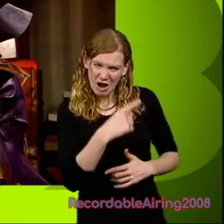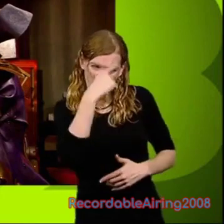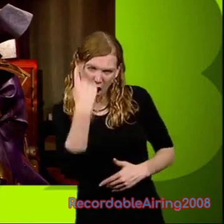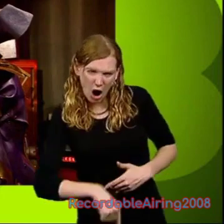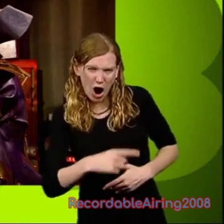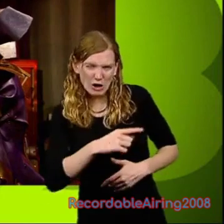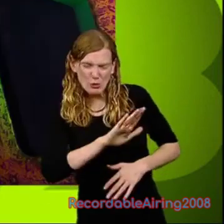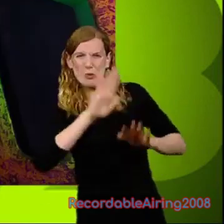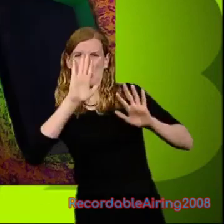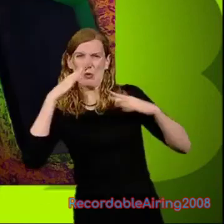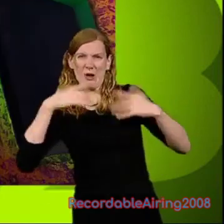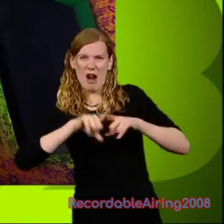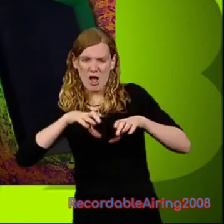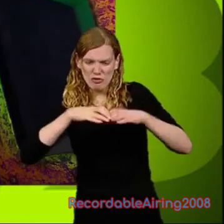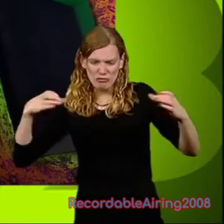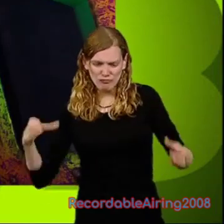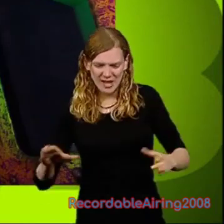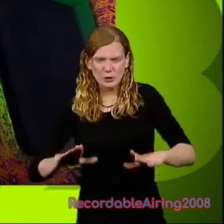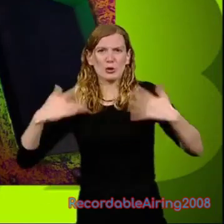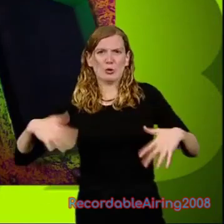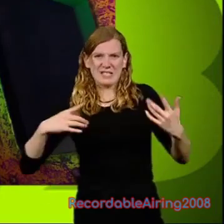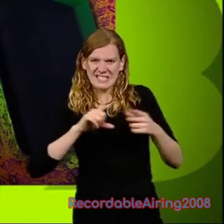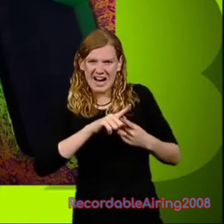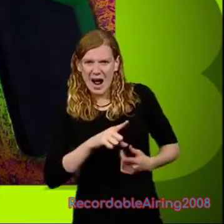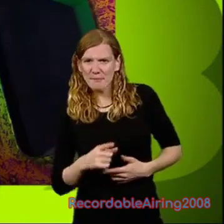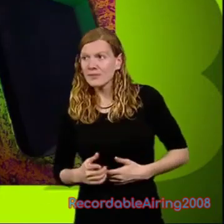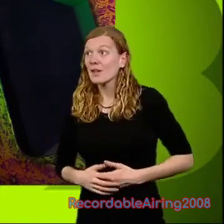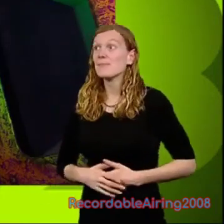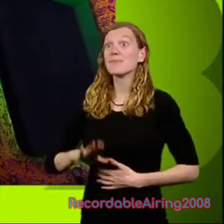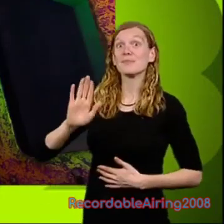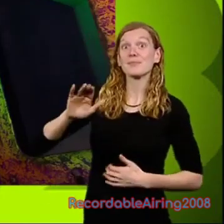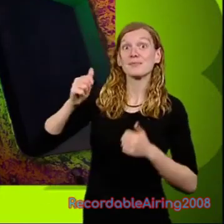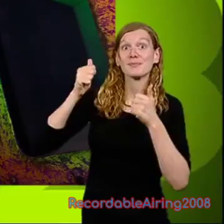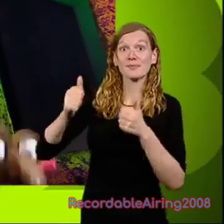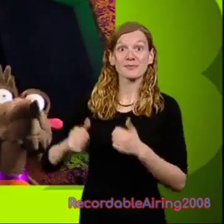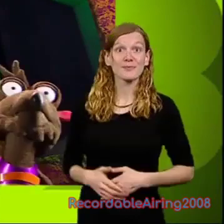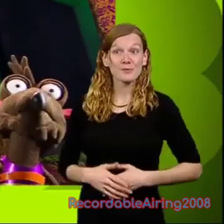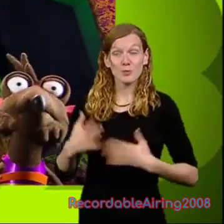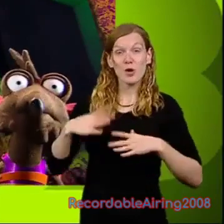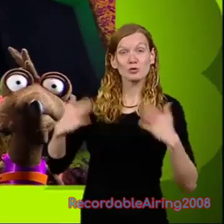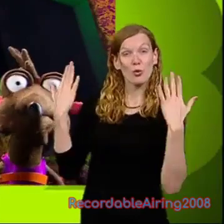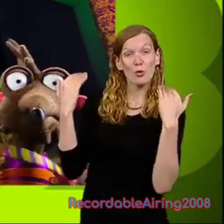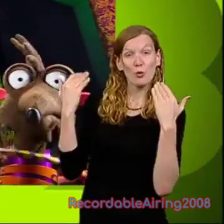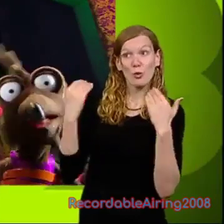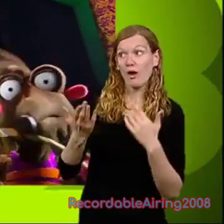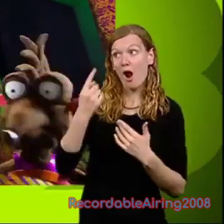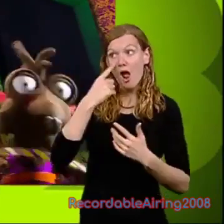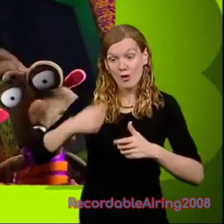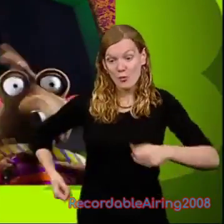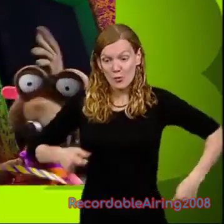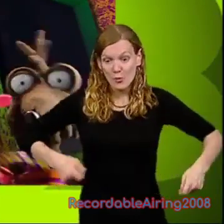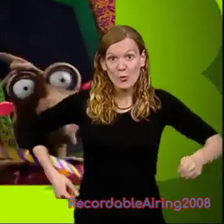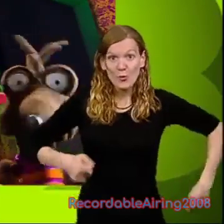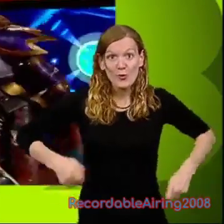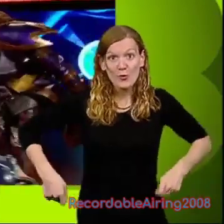to a radiator. Hey, Captain, fancy being cooler. You should come and do the hula. Not